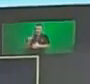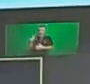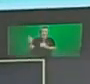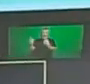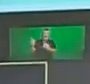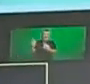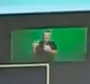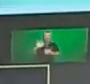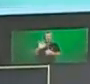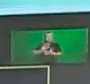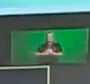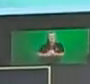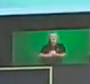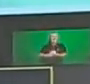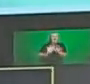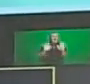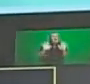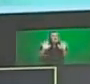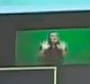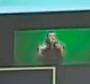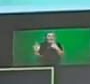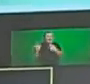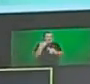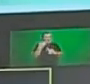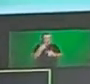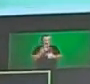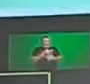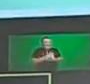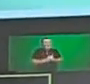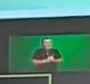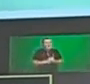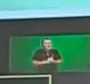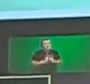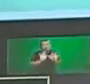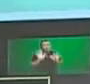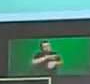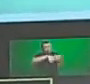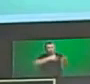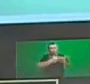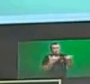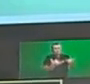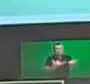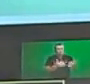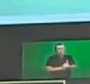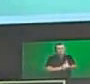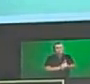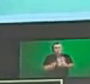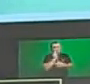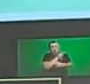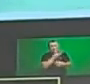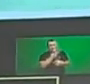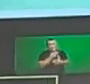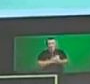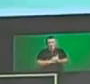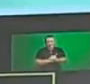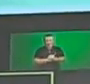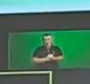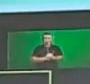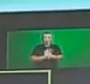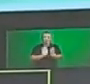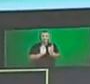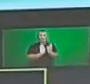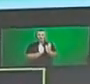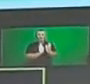Right. Right. Right. So very clearly, let's just say that we have seen their figures that actually